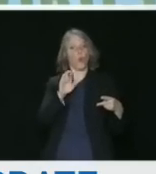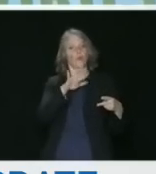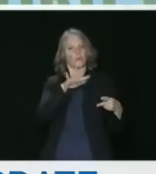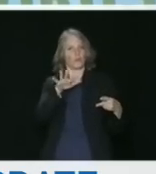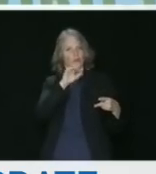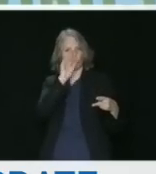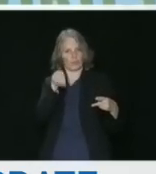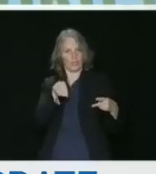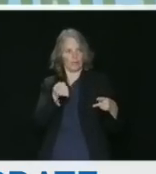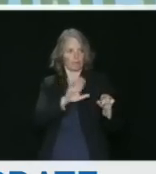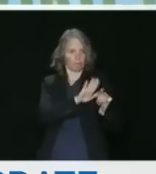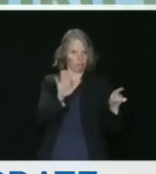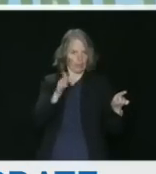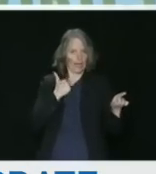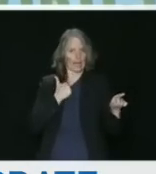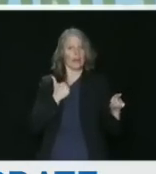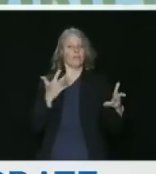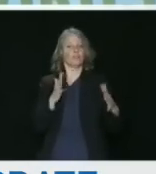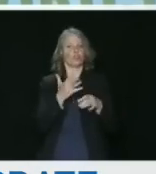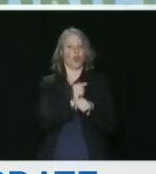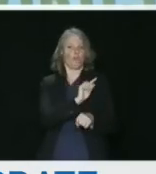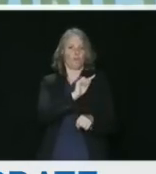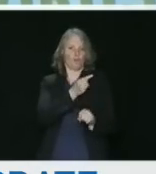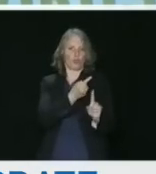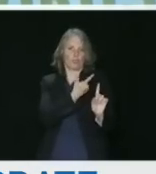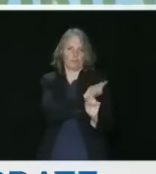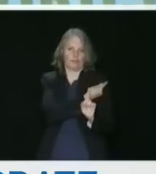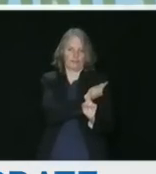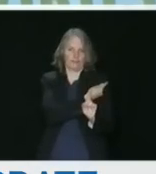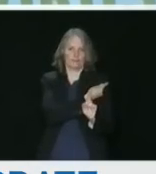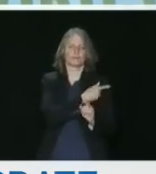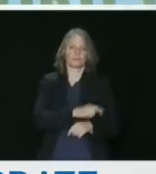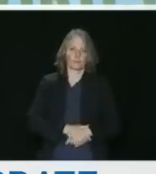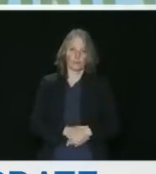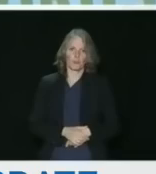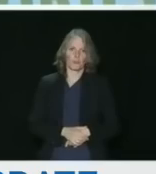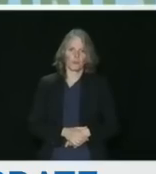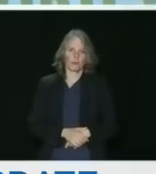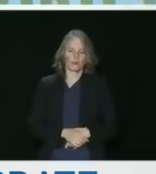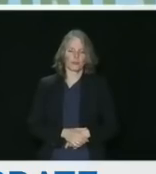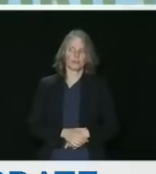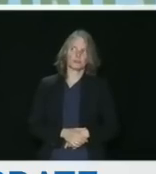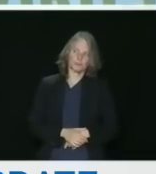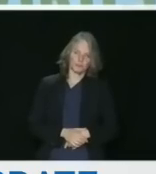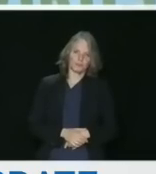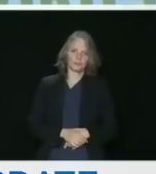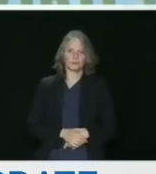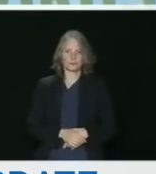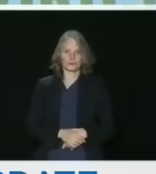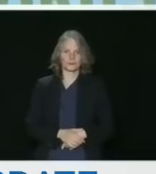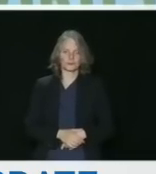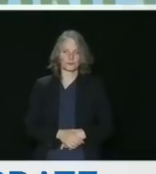adults overall have received the vaccine or accepted the vaccine. So